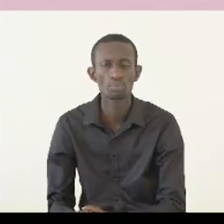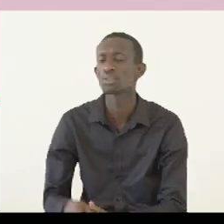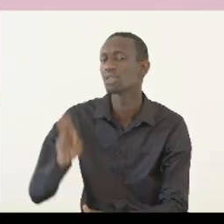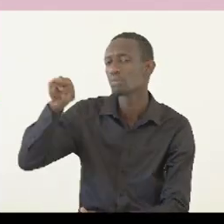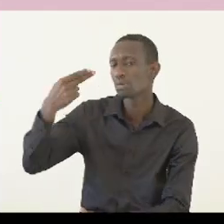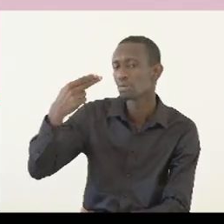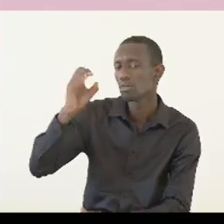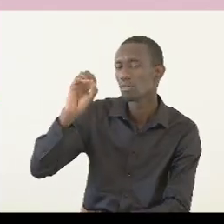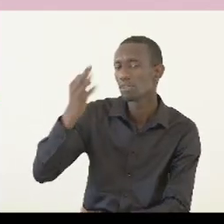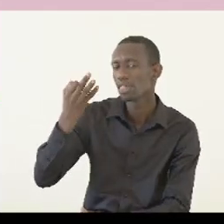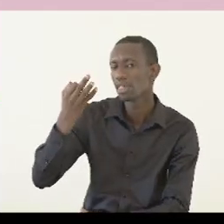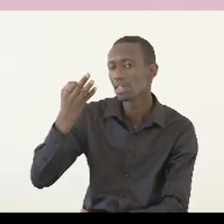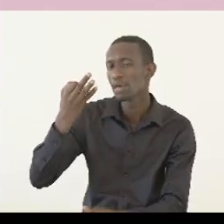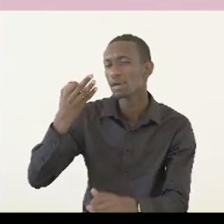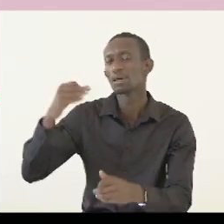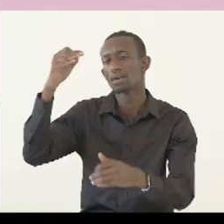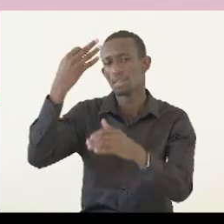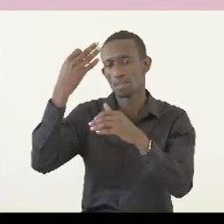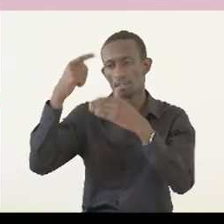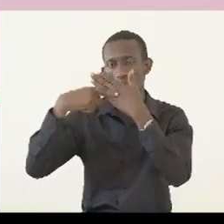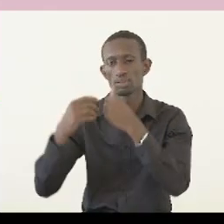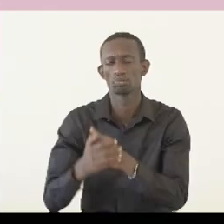PO3 3 negative. The name is